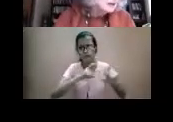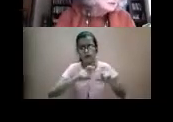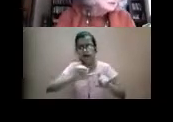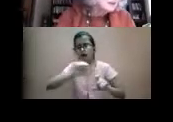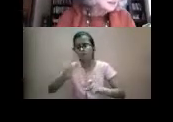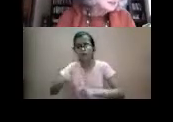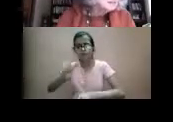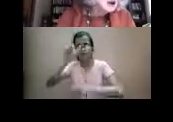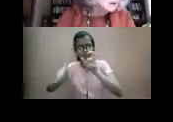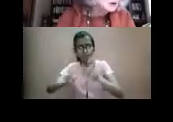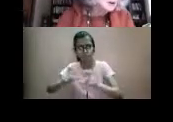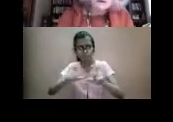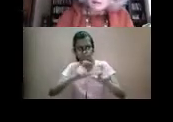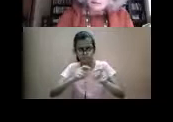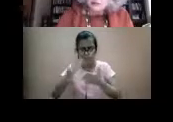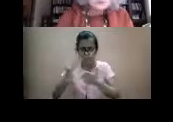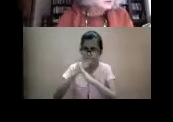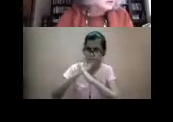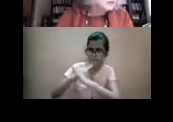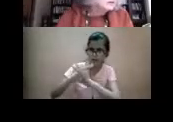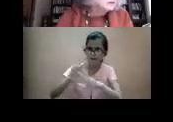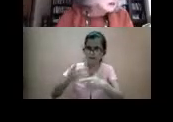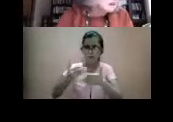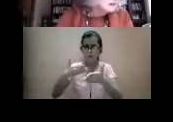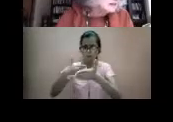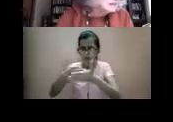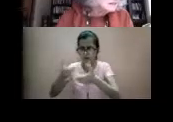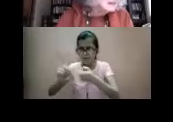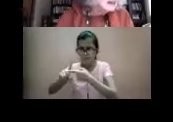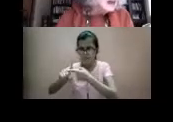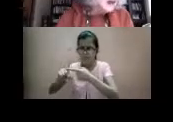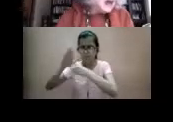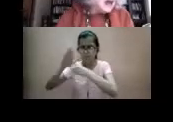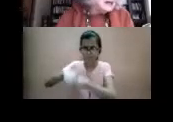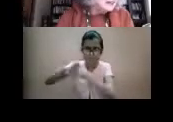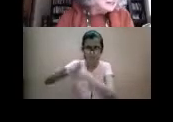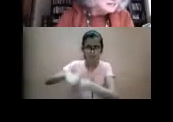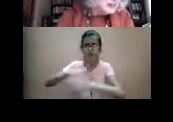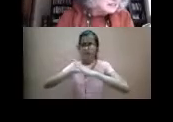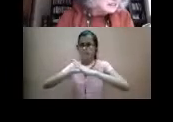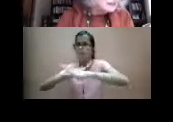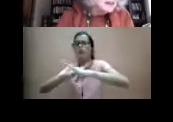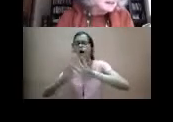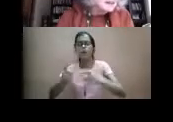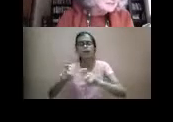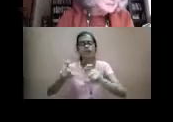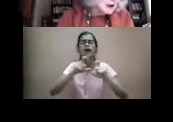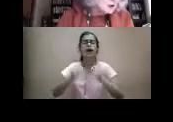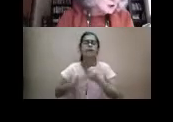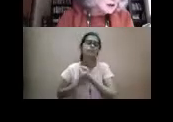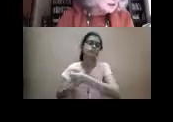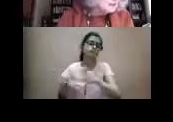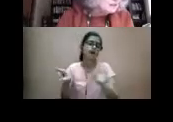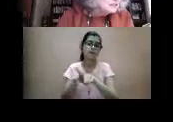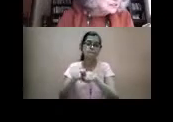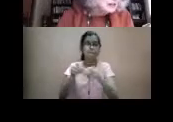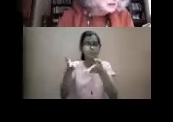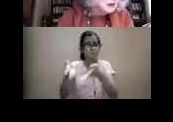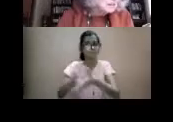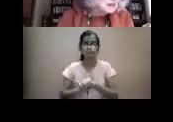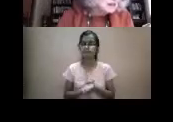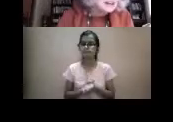how to prevent power from turning into dominance and instead make that power